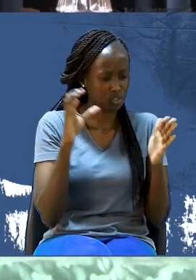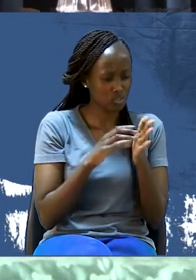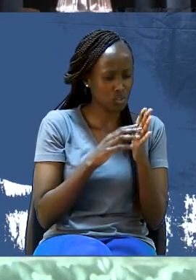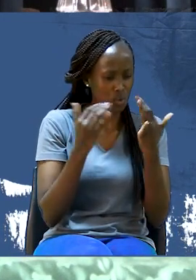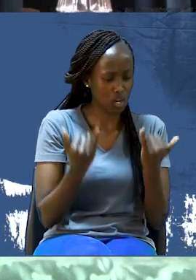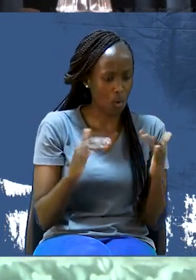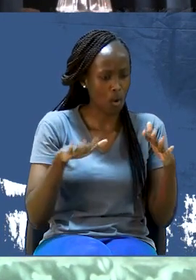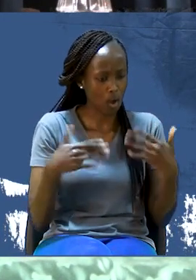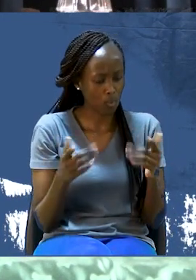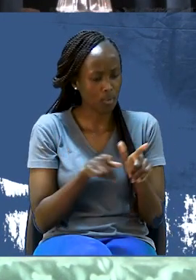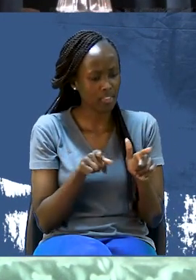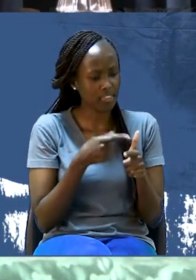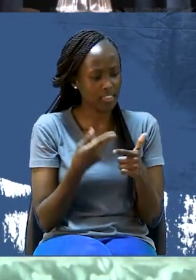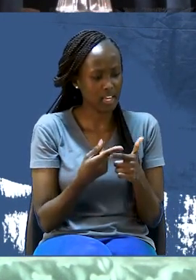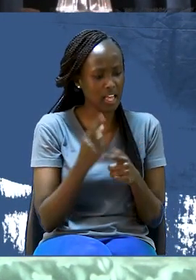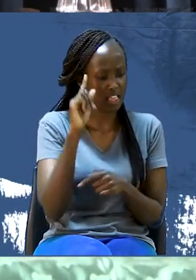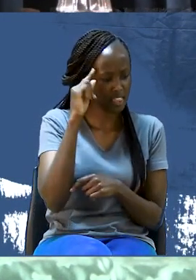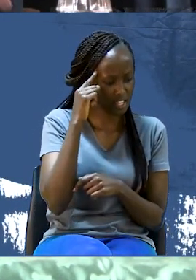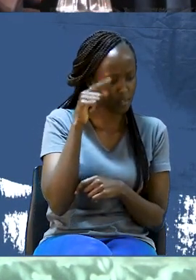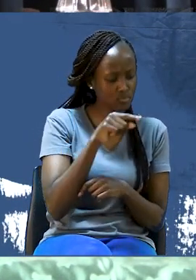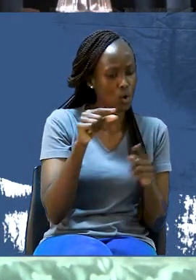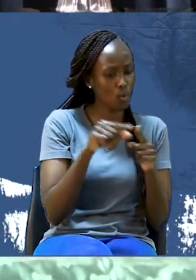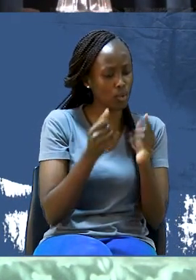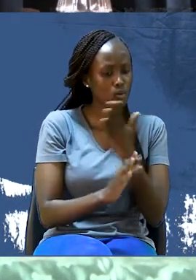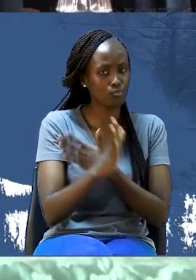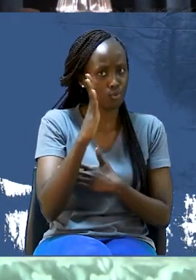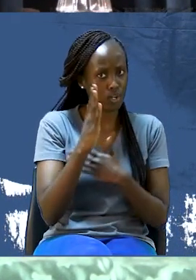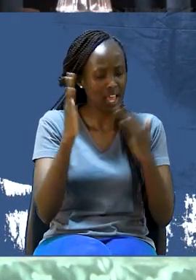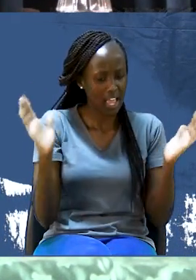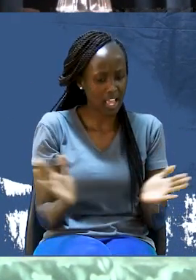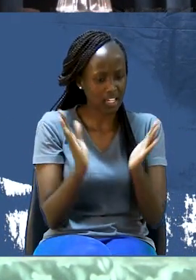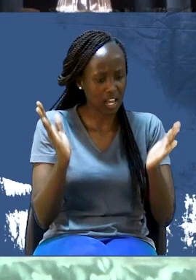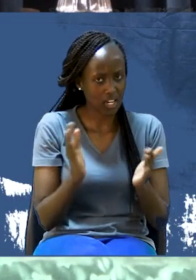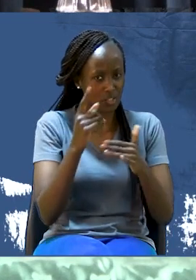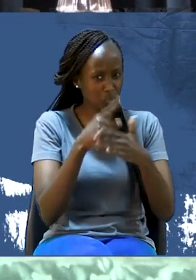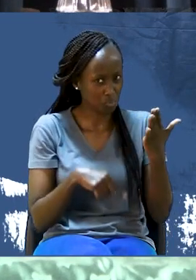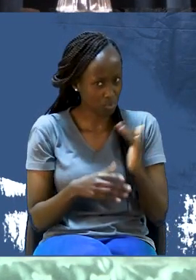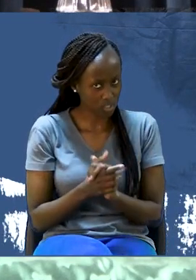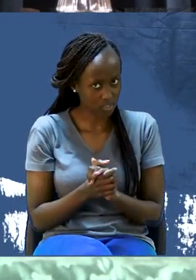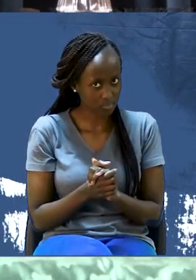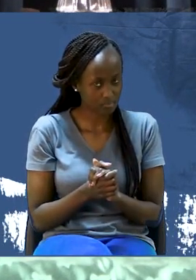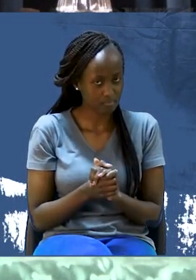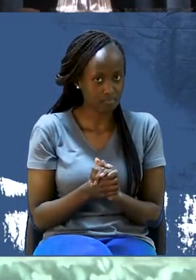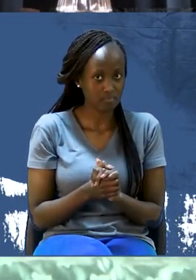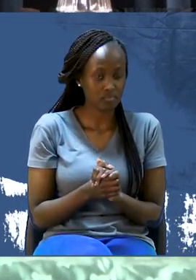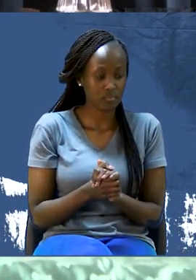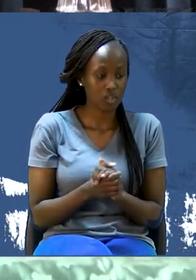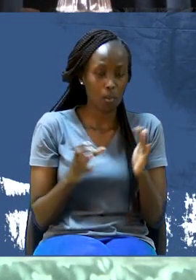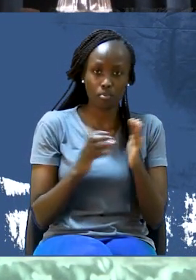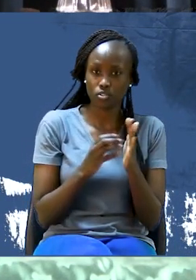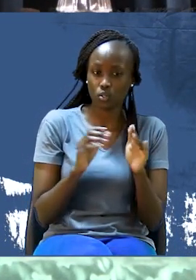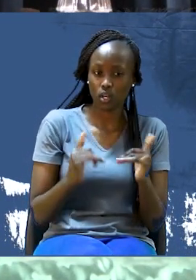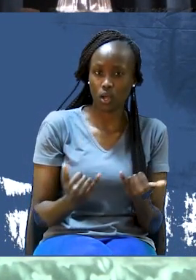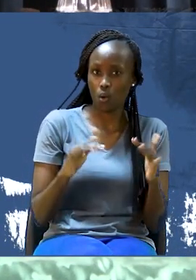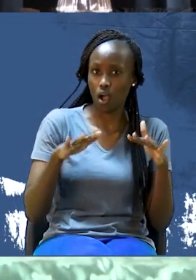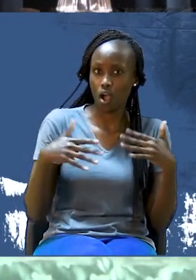where does this word find us? That is the word of God for them in that situation. Where does this word find us? How are you?